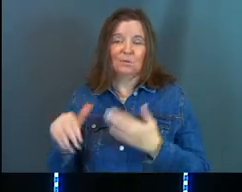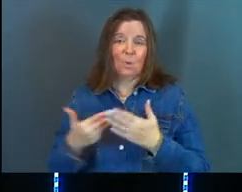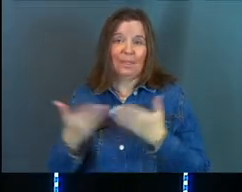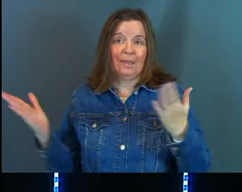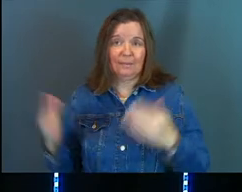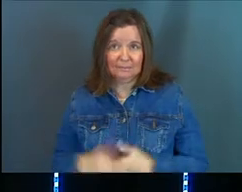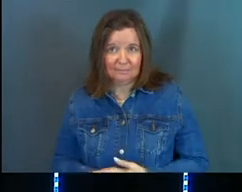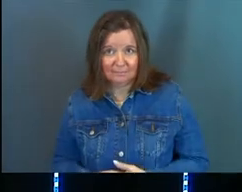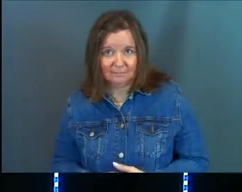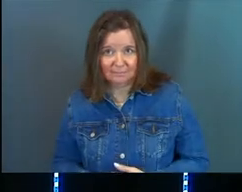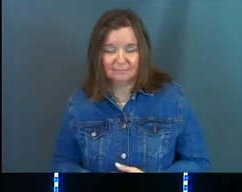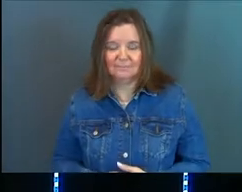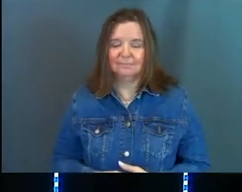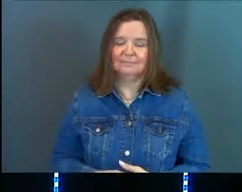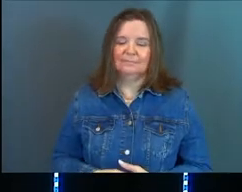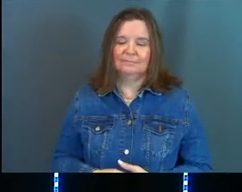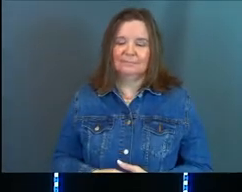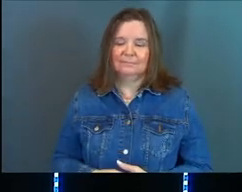whole thing.